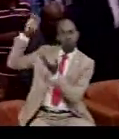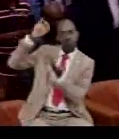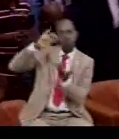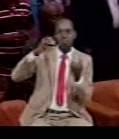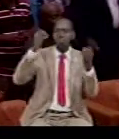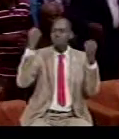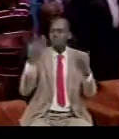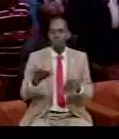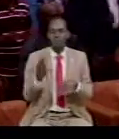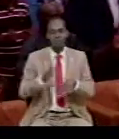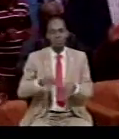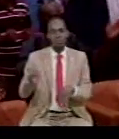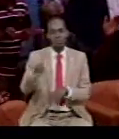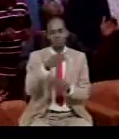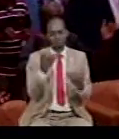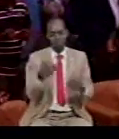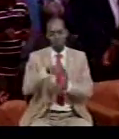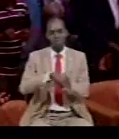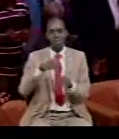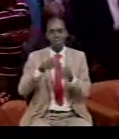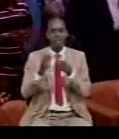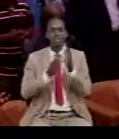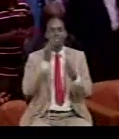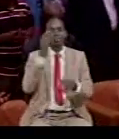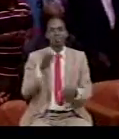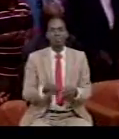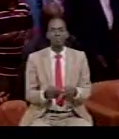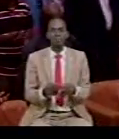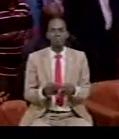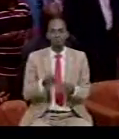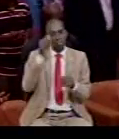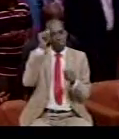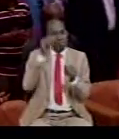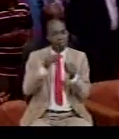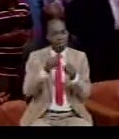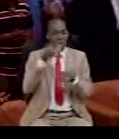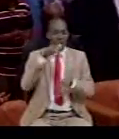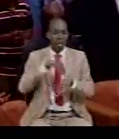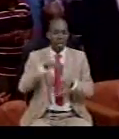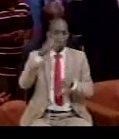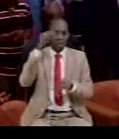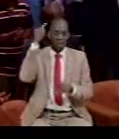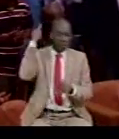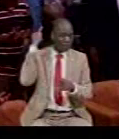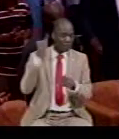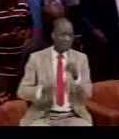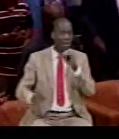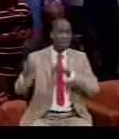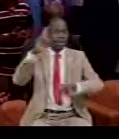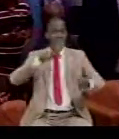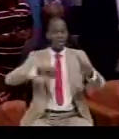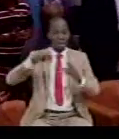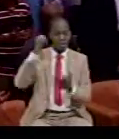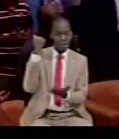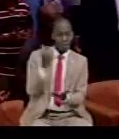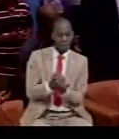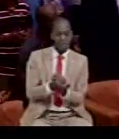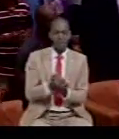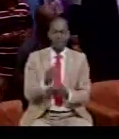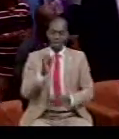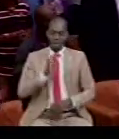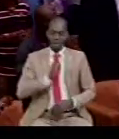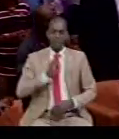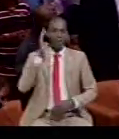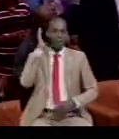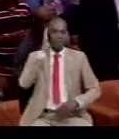in Jesus' name. At the final amen, I will testify.